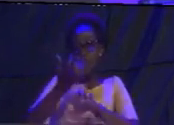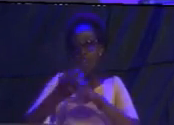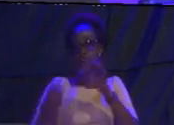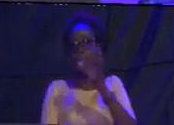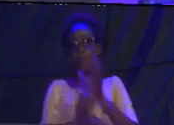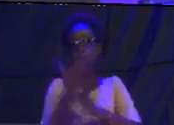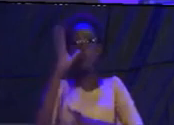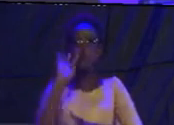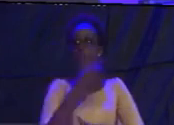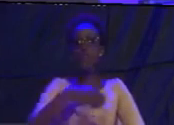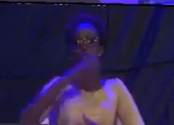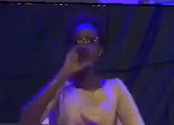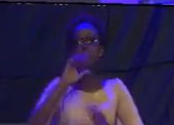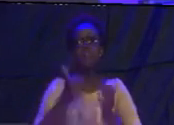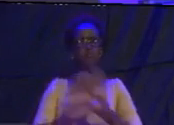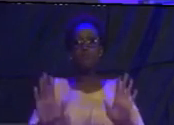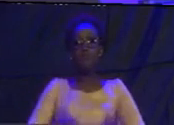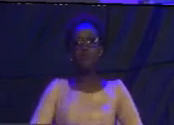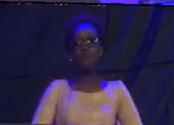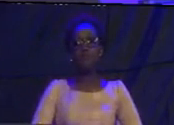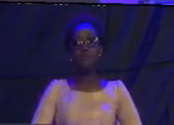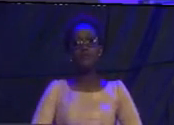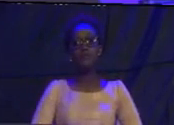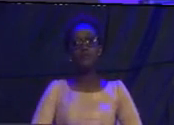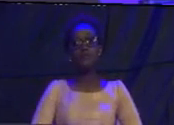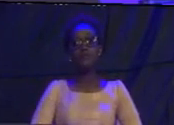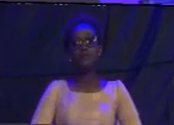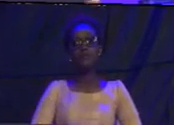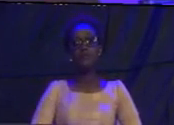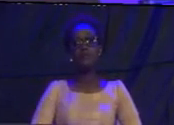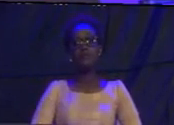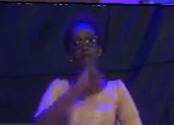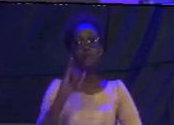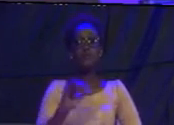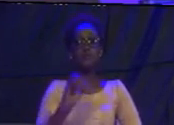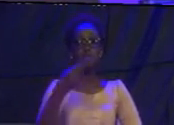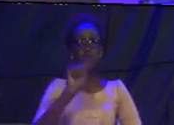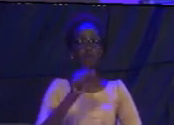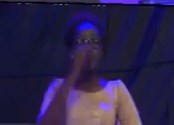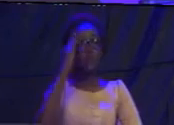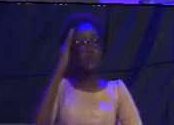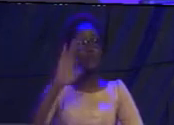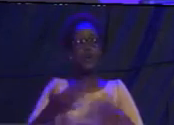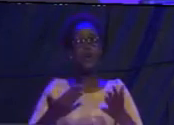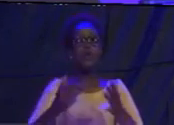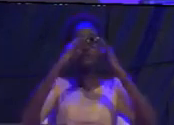He knows how the rock had produced water for the people of Israel. He